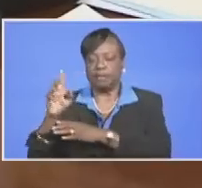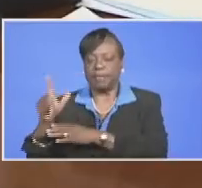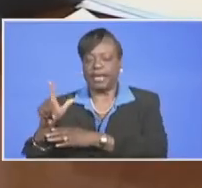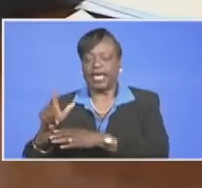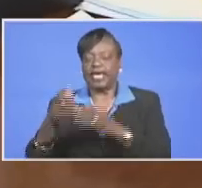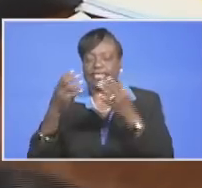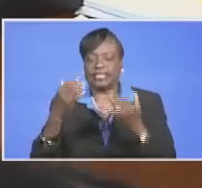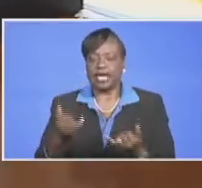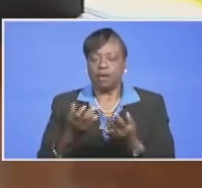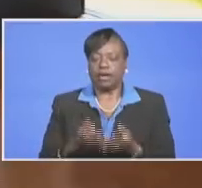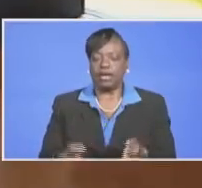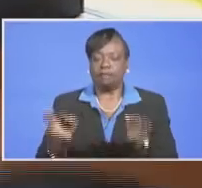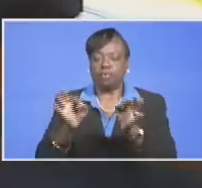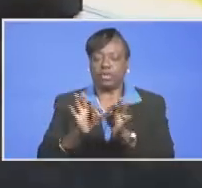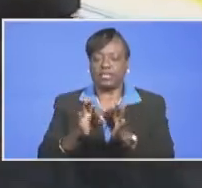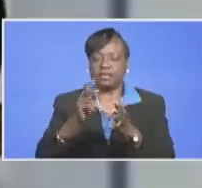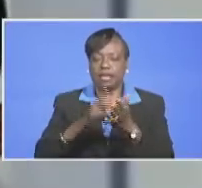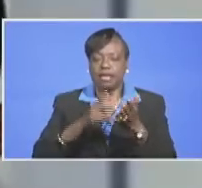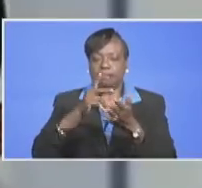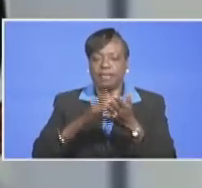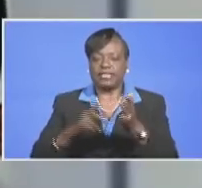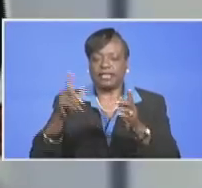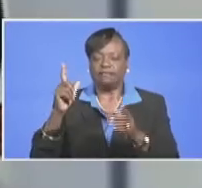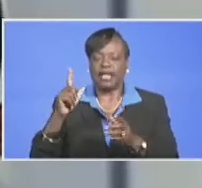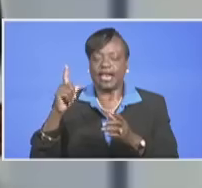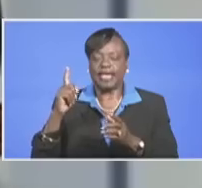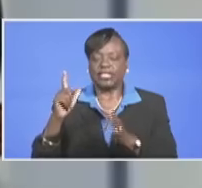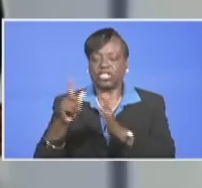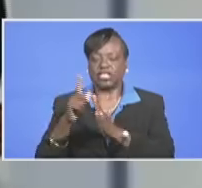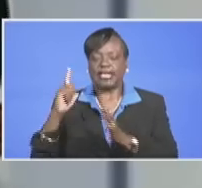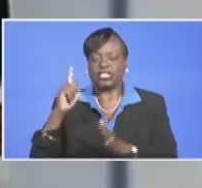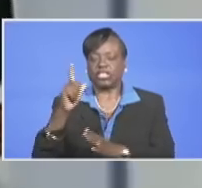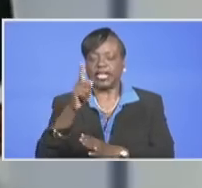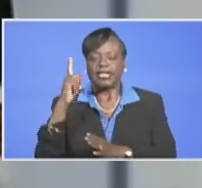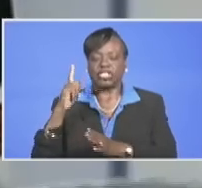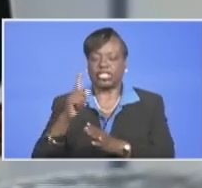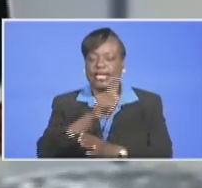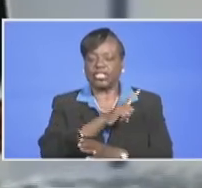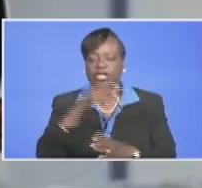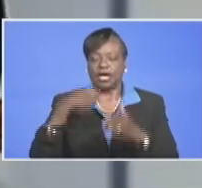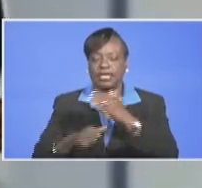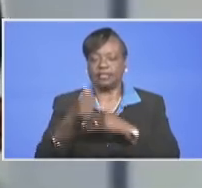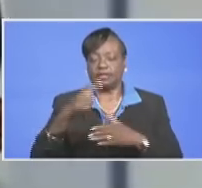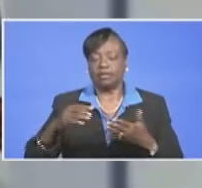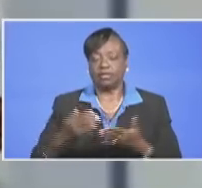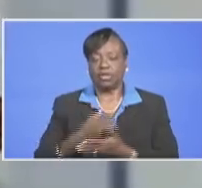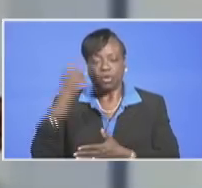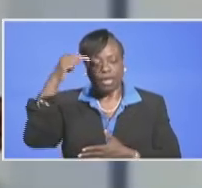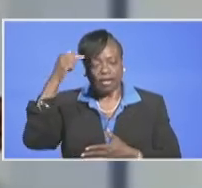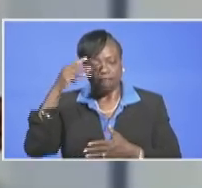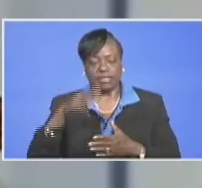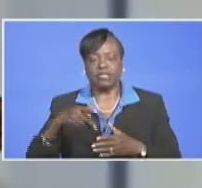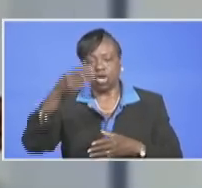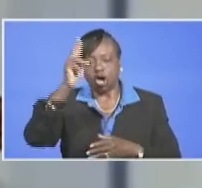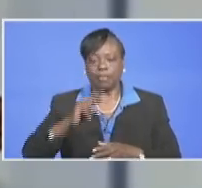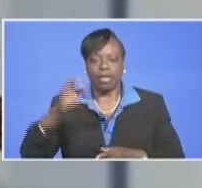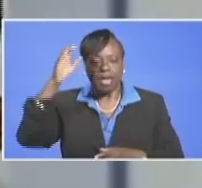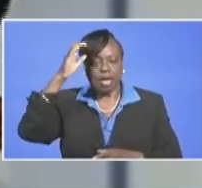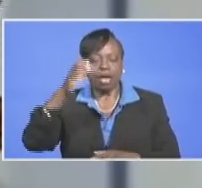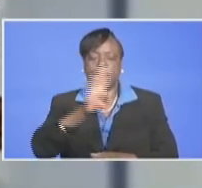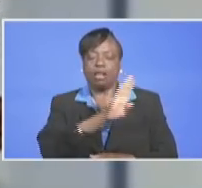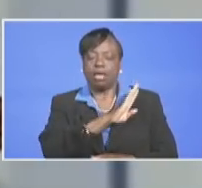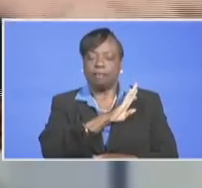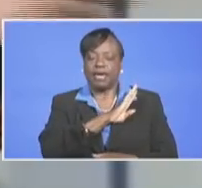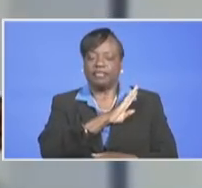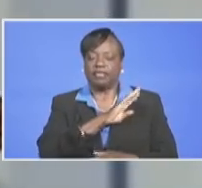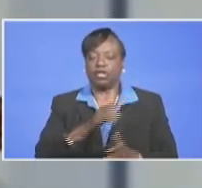of legislation under the new government. Attorney General and Minister of Legal Affairs, the Honourable Carl Bethel, sought to point out